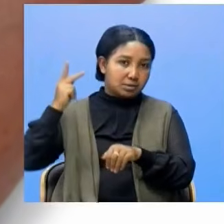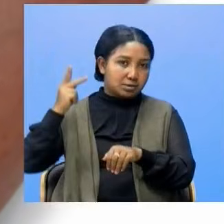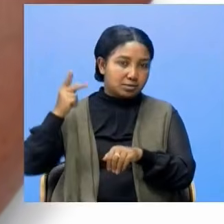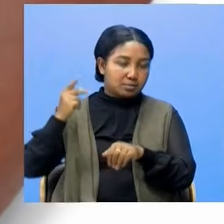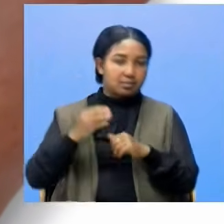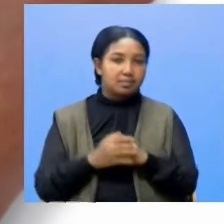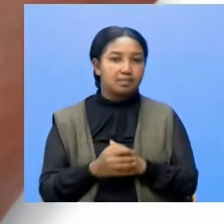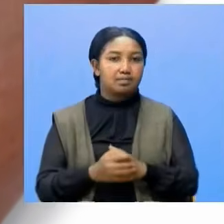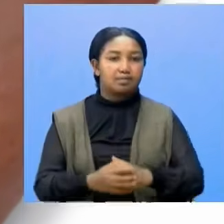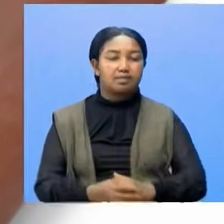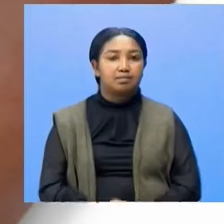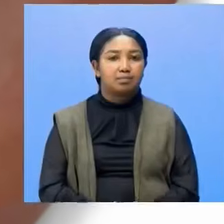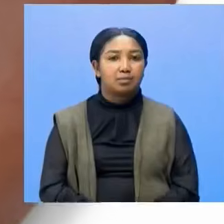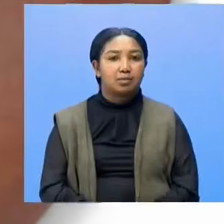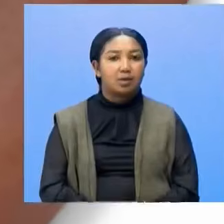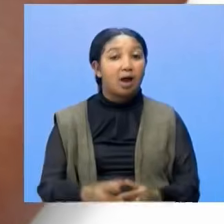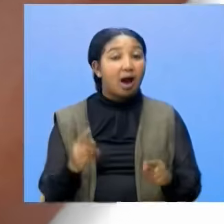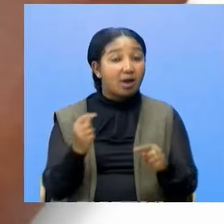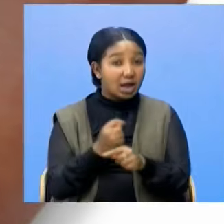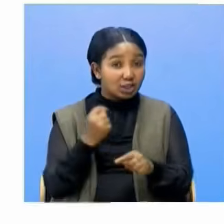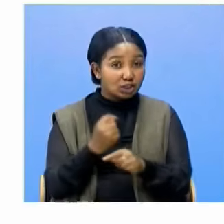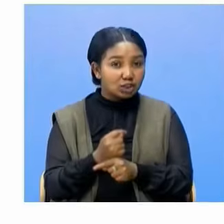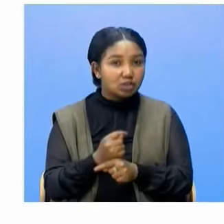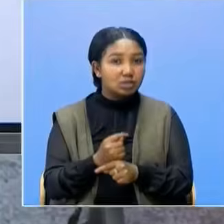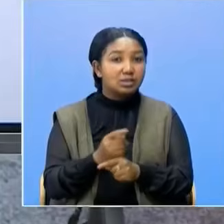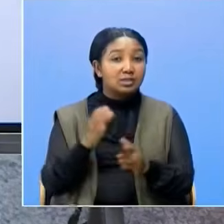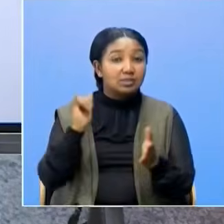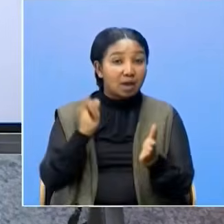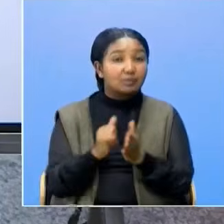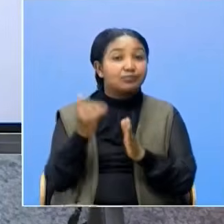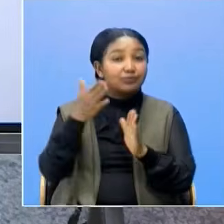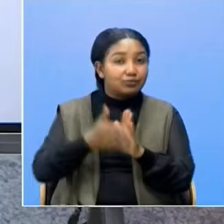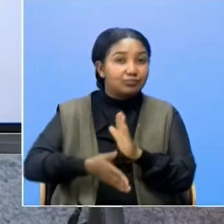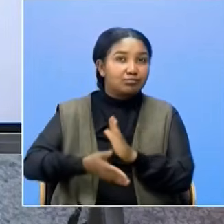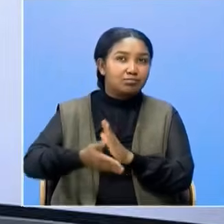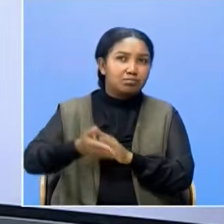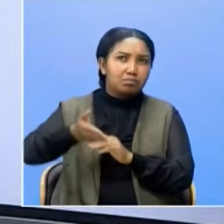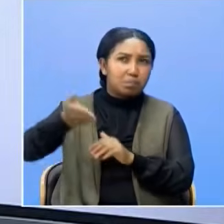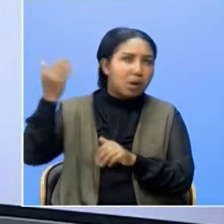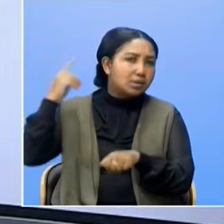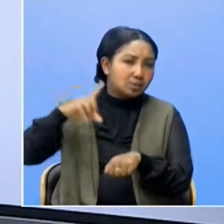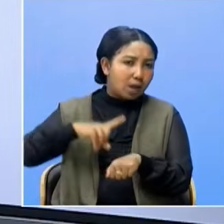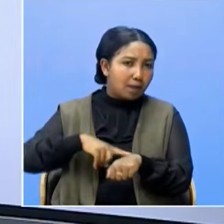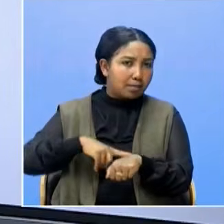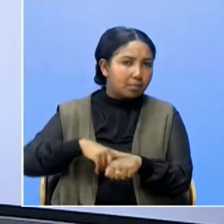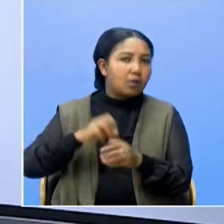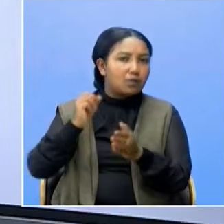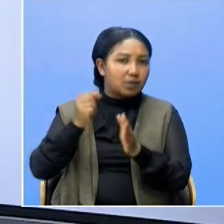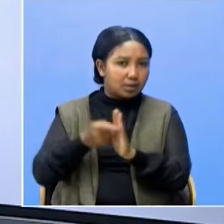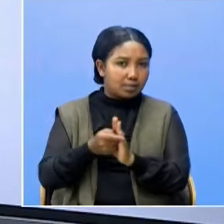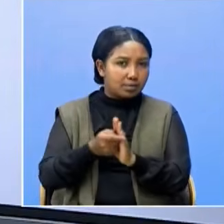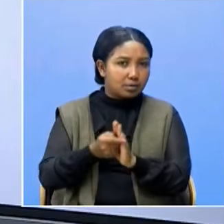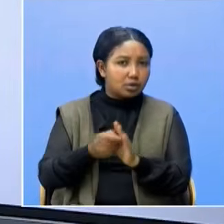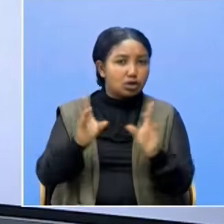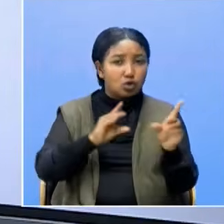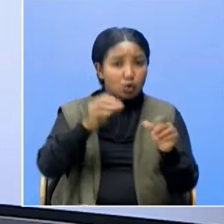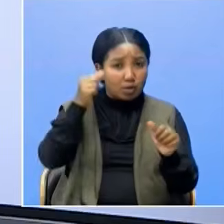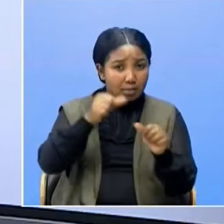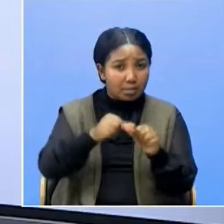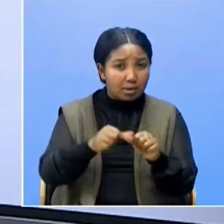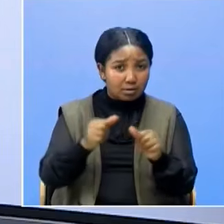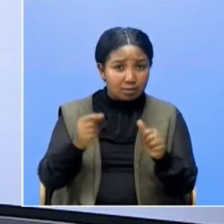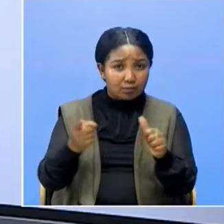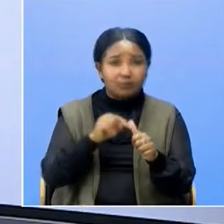Okay? For an action that happened someday in the past. For example, do you remember our